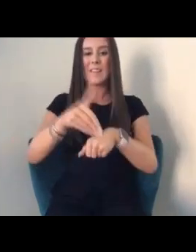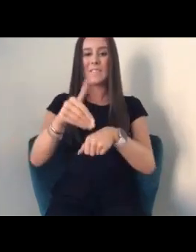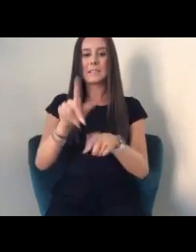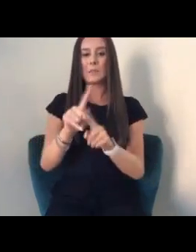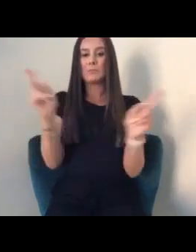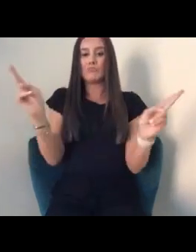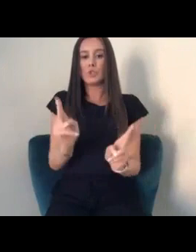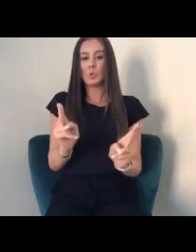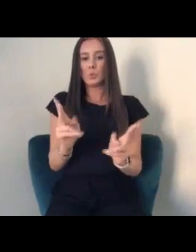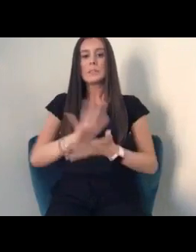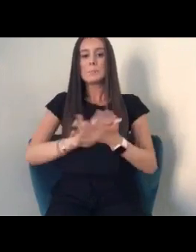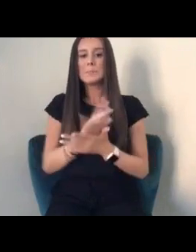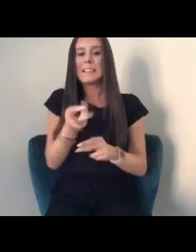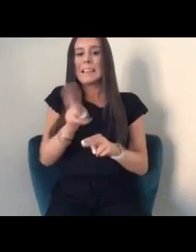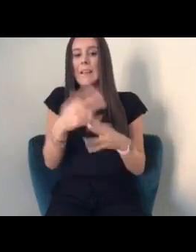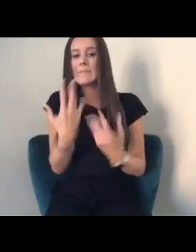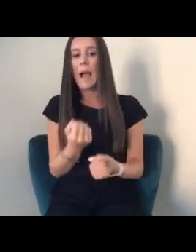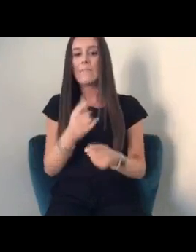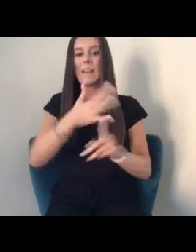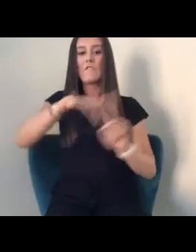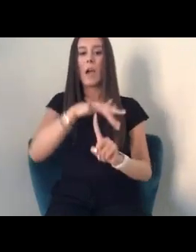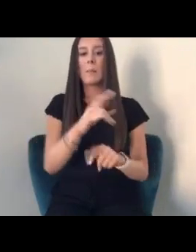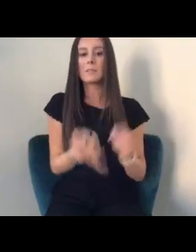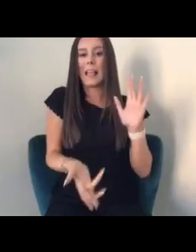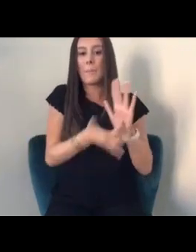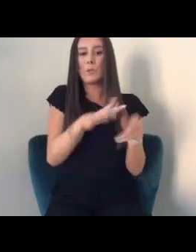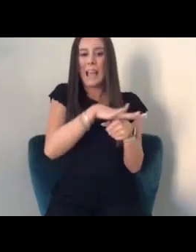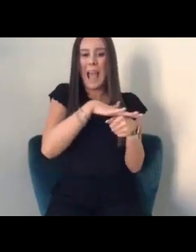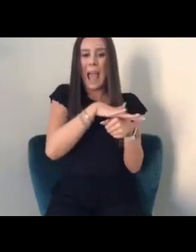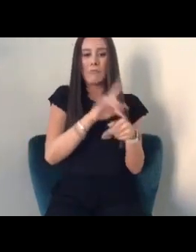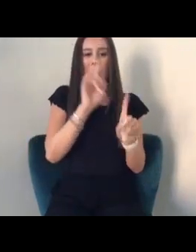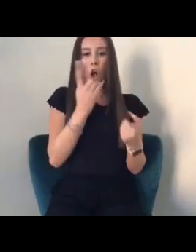reduces impacts on environmentally sensitive locations.